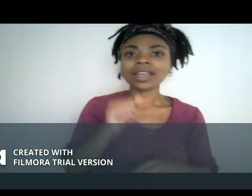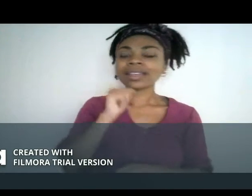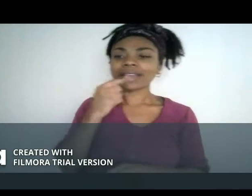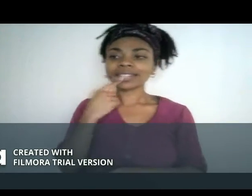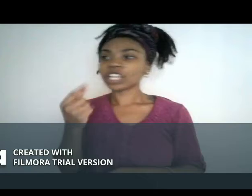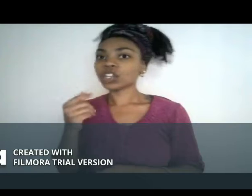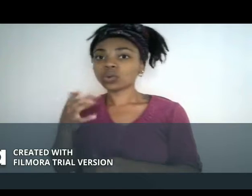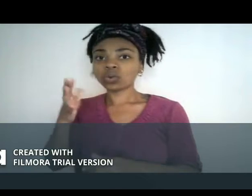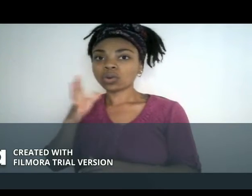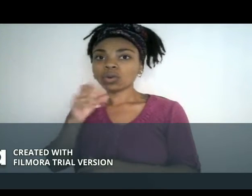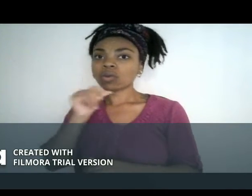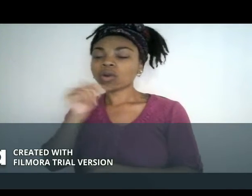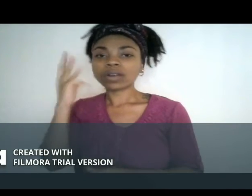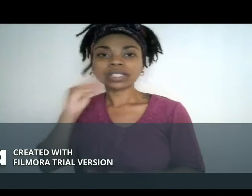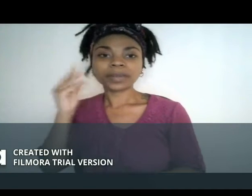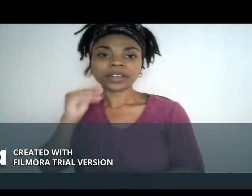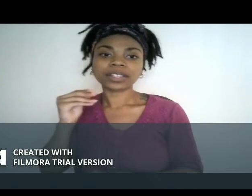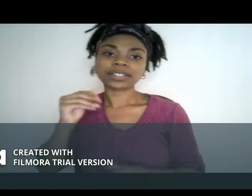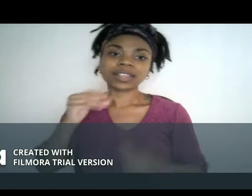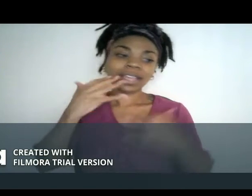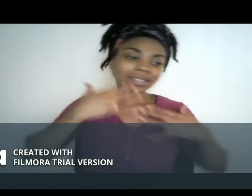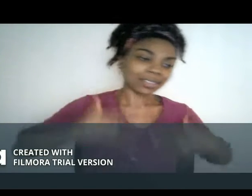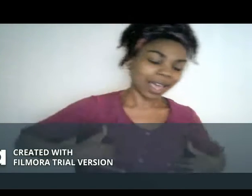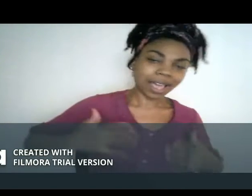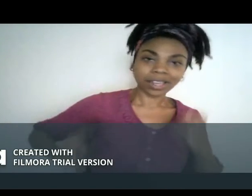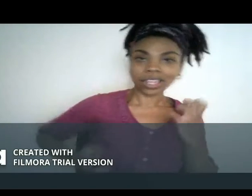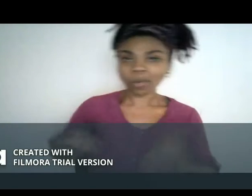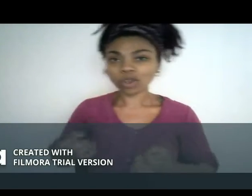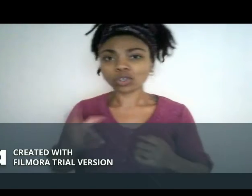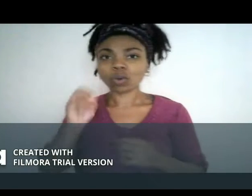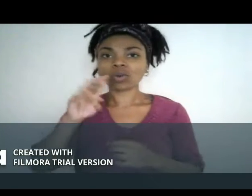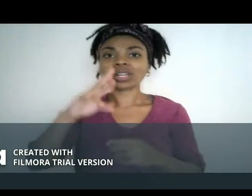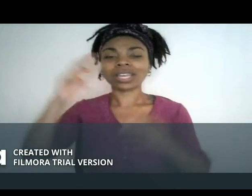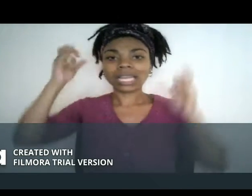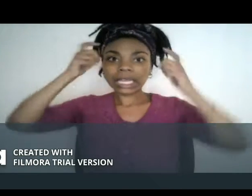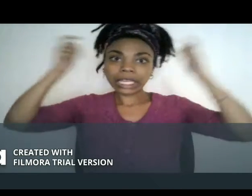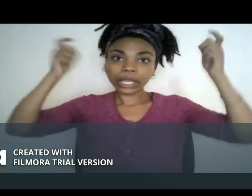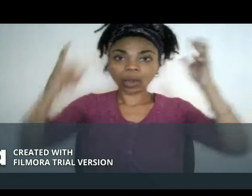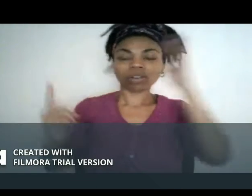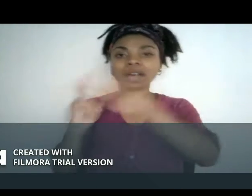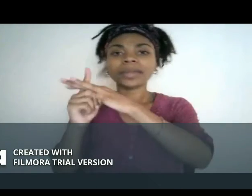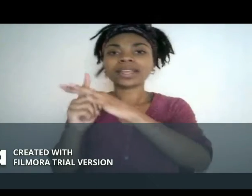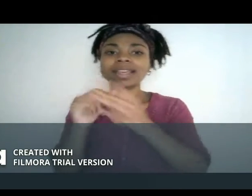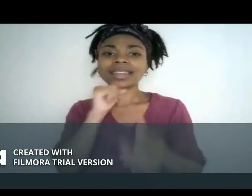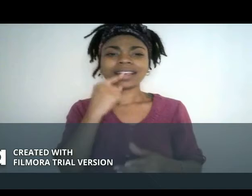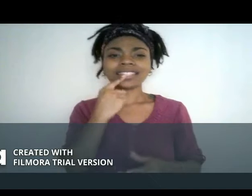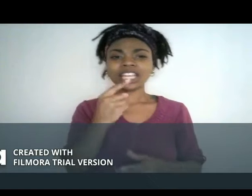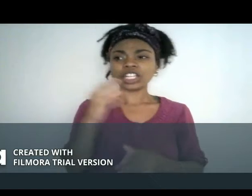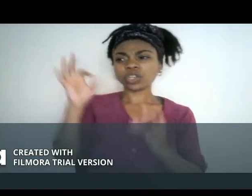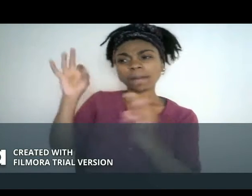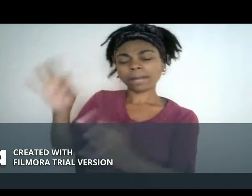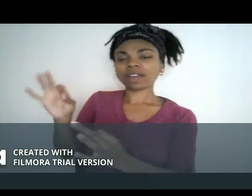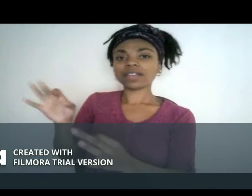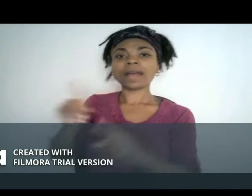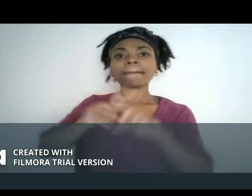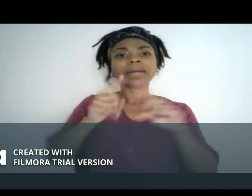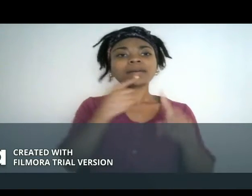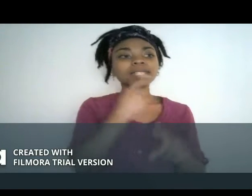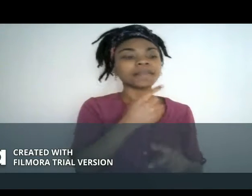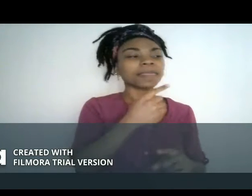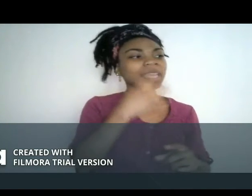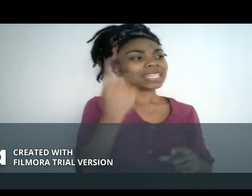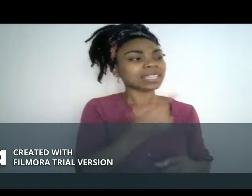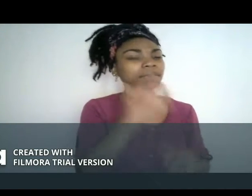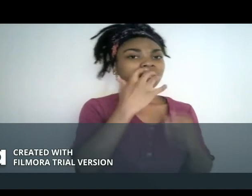get sad or mad and have emotions. You're not going to, ego's not going to come in. I'm not saying you're perfect. I'm saying that there's something